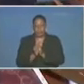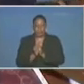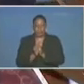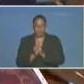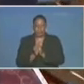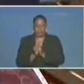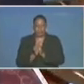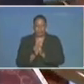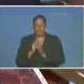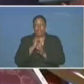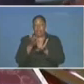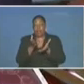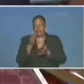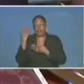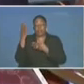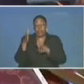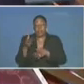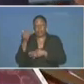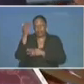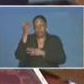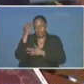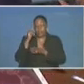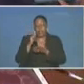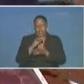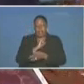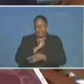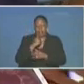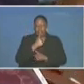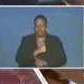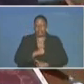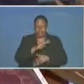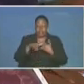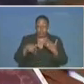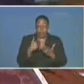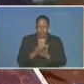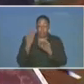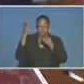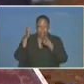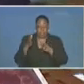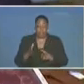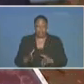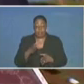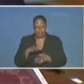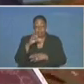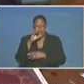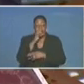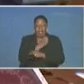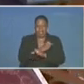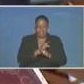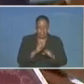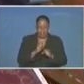I want the Bahamians to know that I appreciate that all Bahamians deserve safer